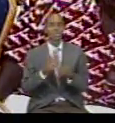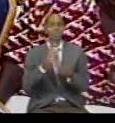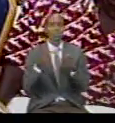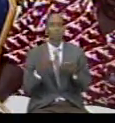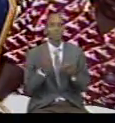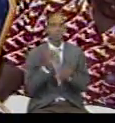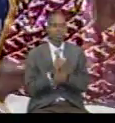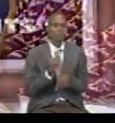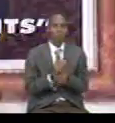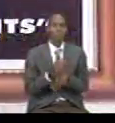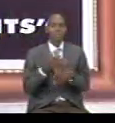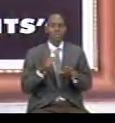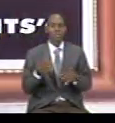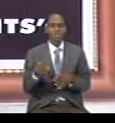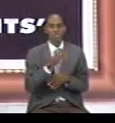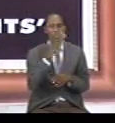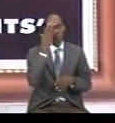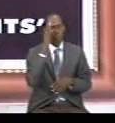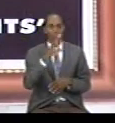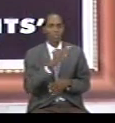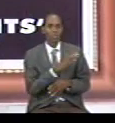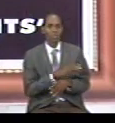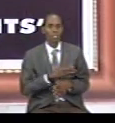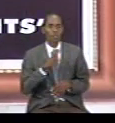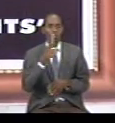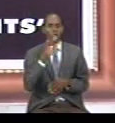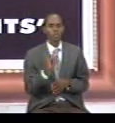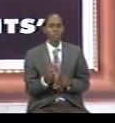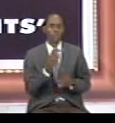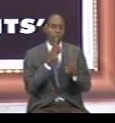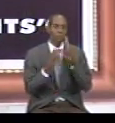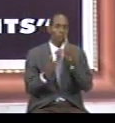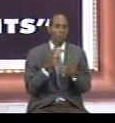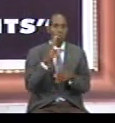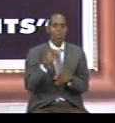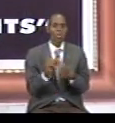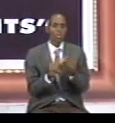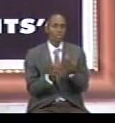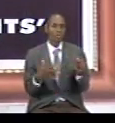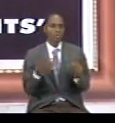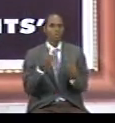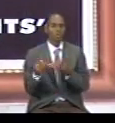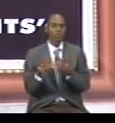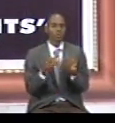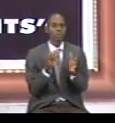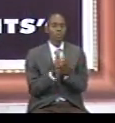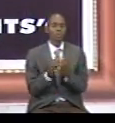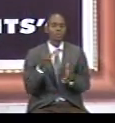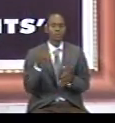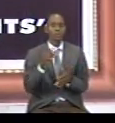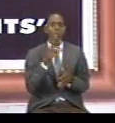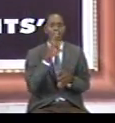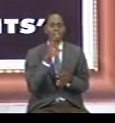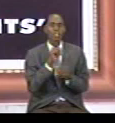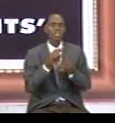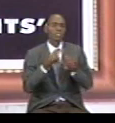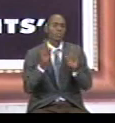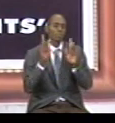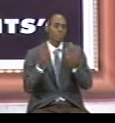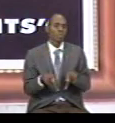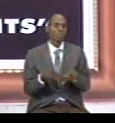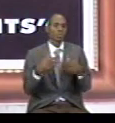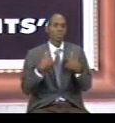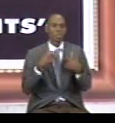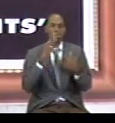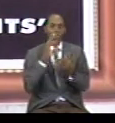by your character, by your lifestyle, by your witnessing, and by everything you do, that you're a different person, that you have been converted, that